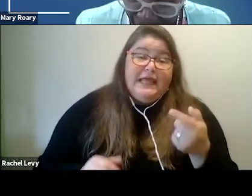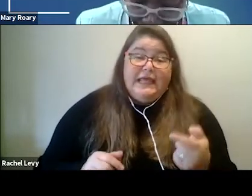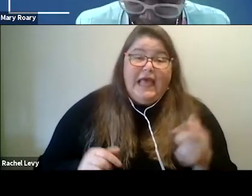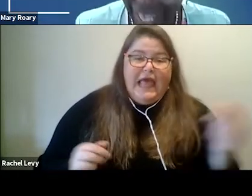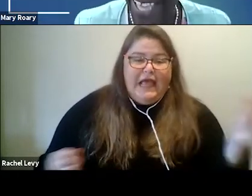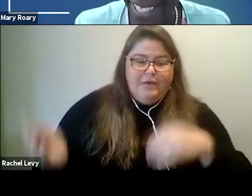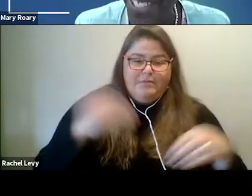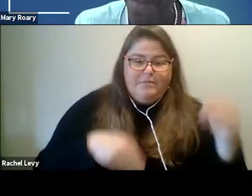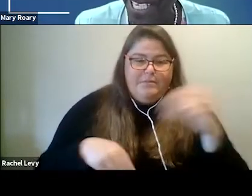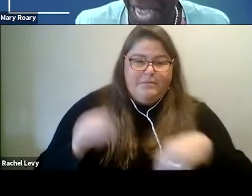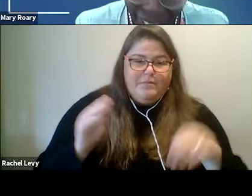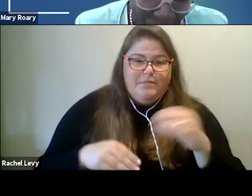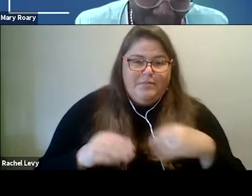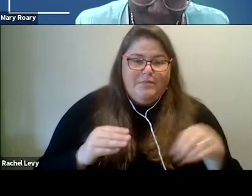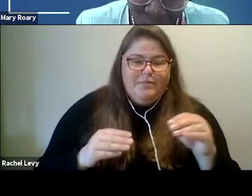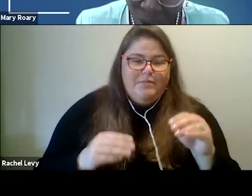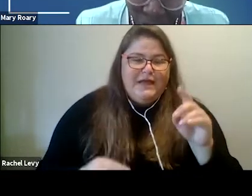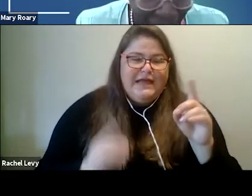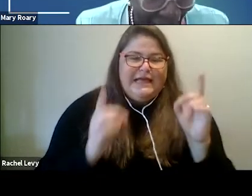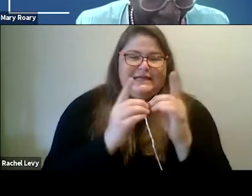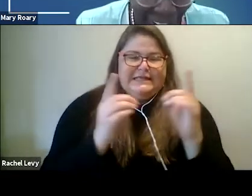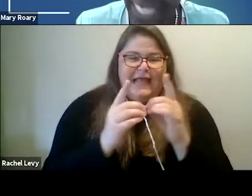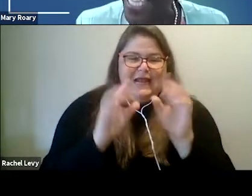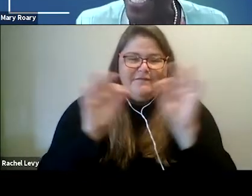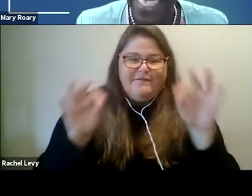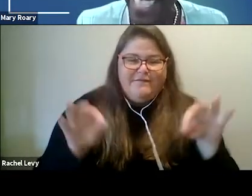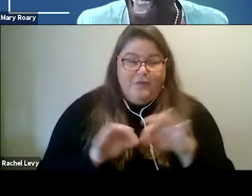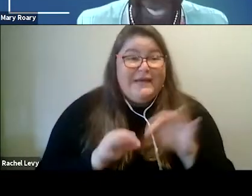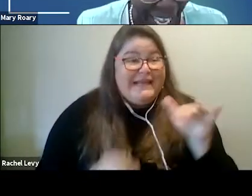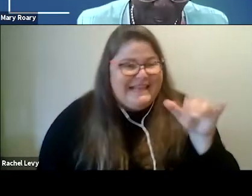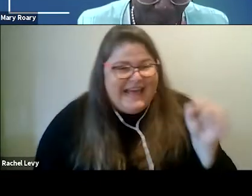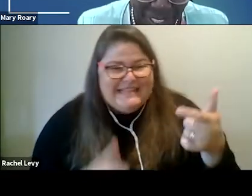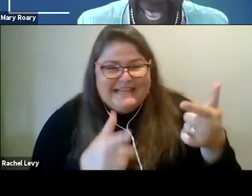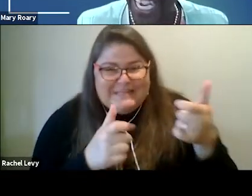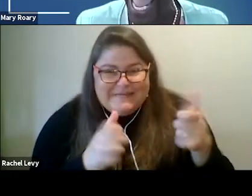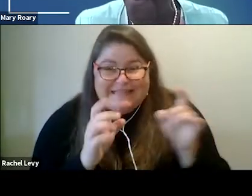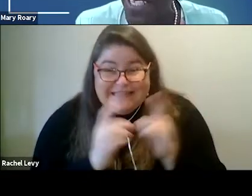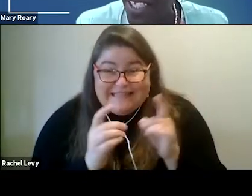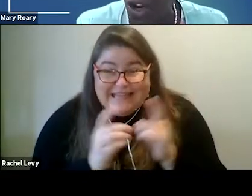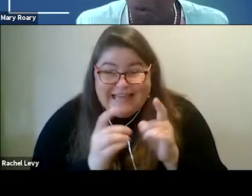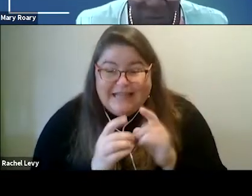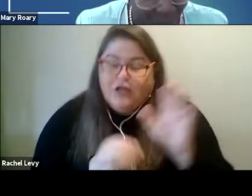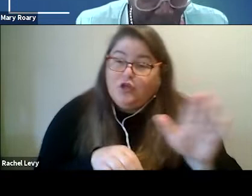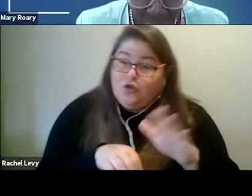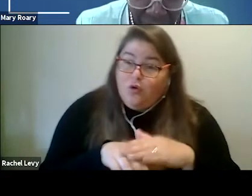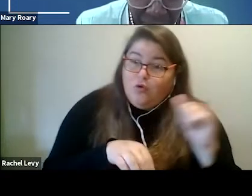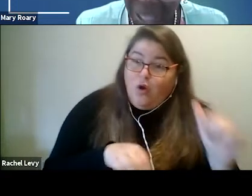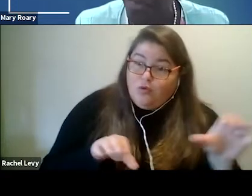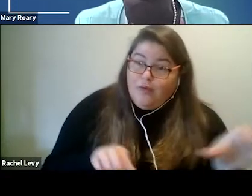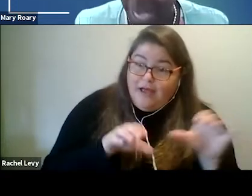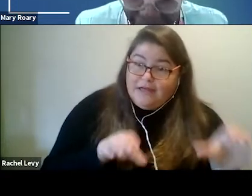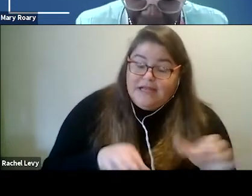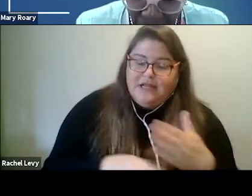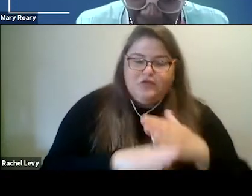Speed dating, yes, speed dating. Your call to action is to not let suicide happen, work feverishly